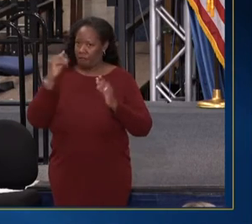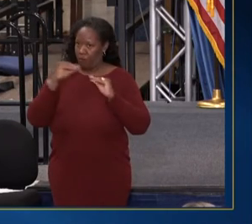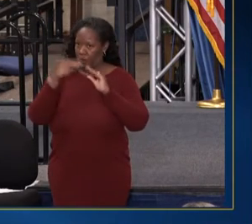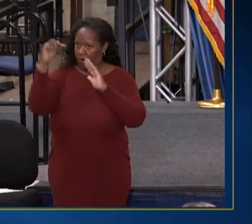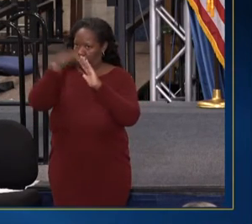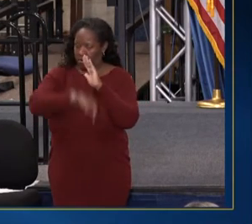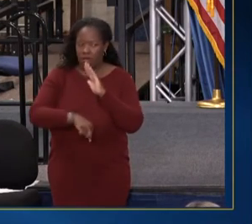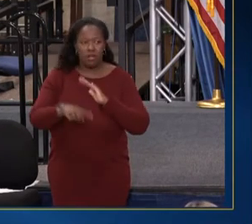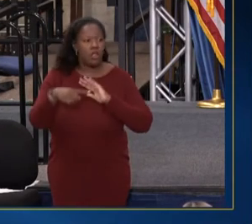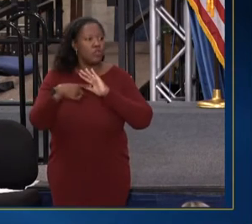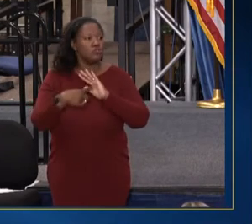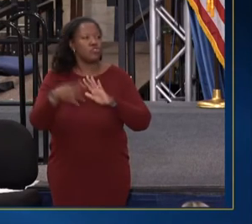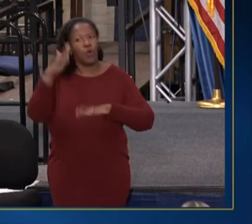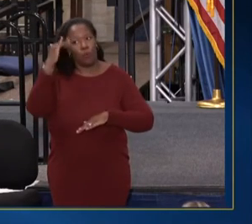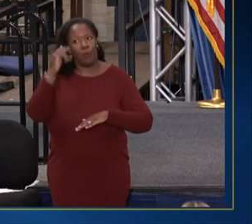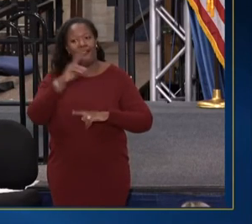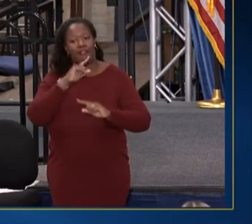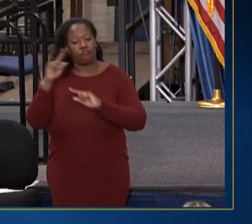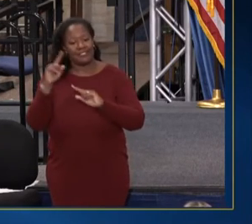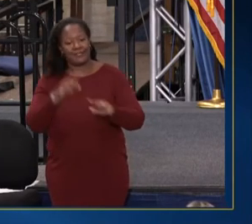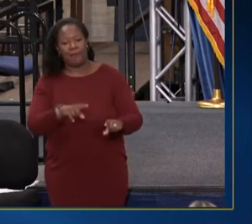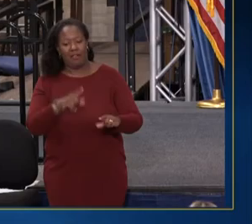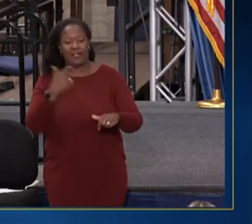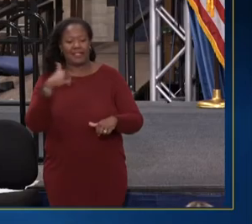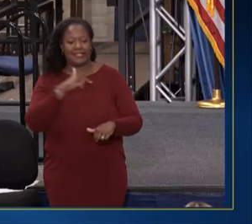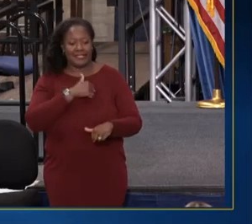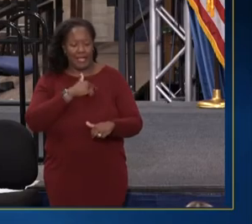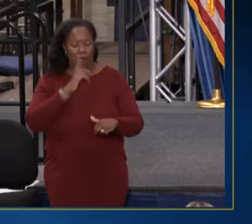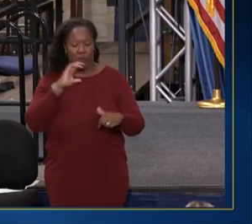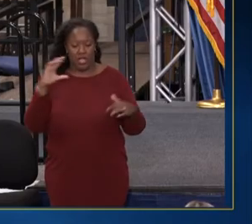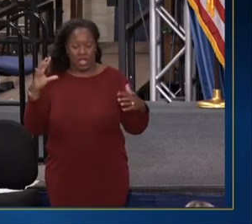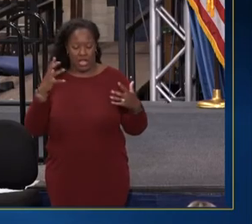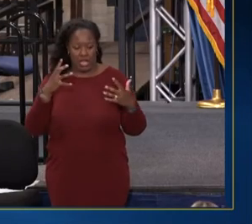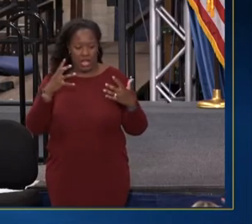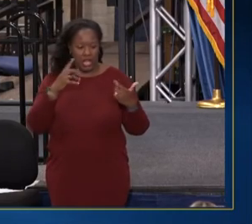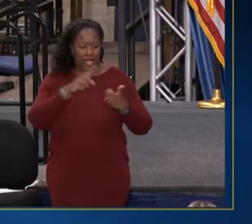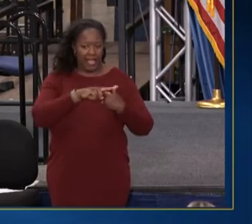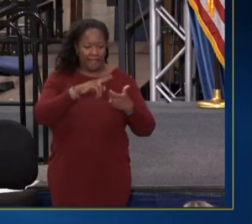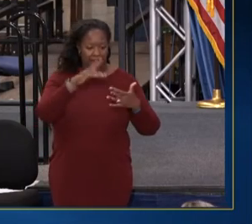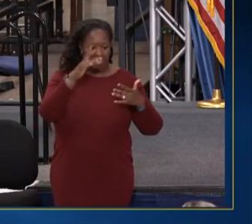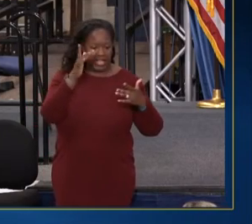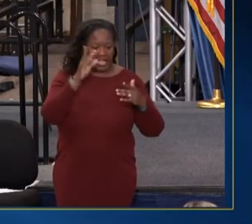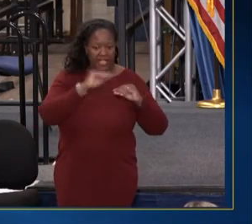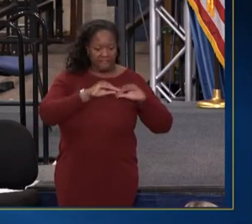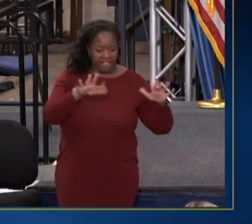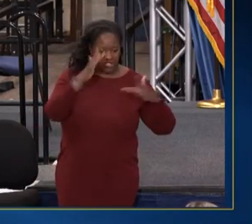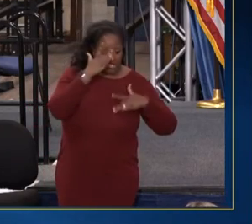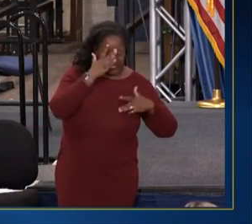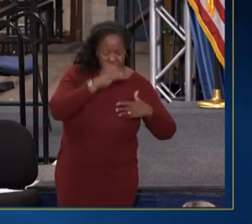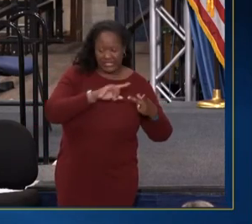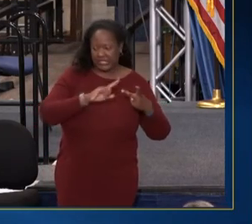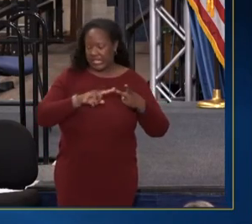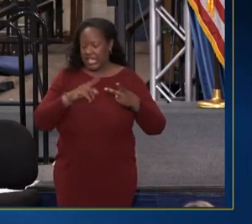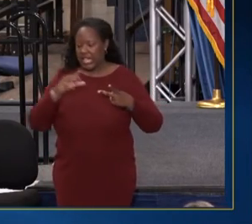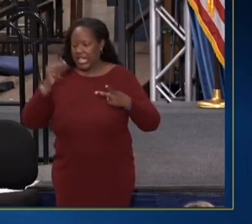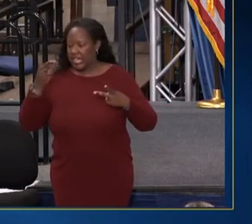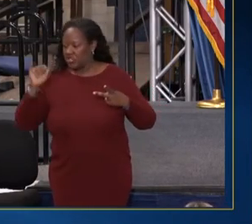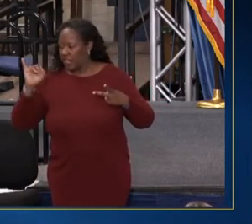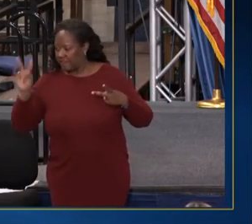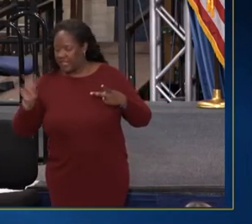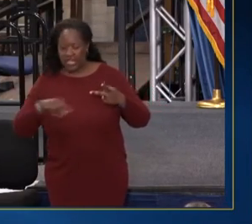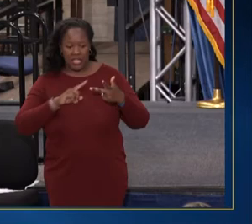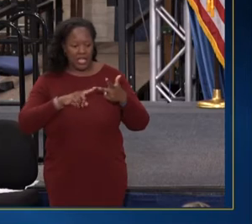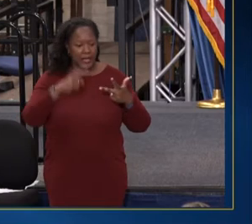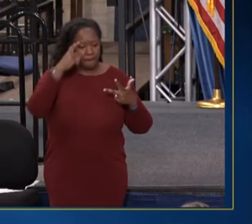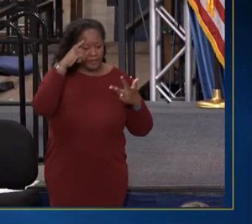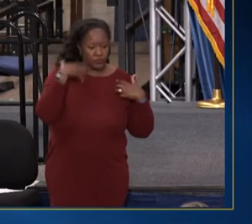really show why a response that really weaves together infectious diseases, HIV, mental health, and housing really